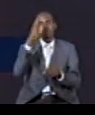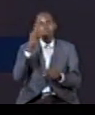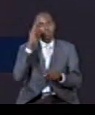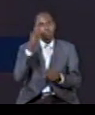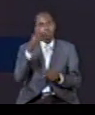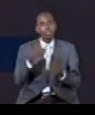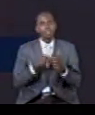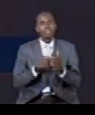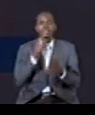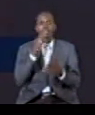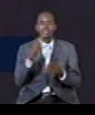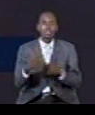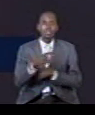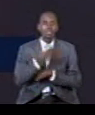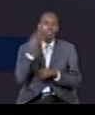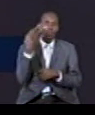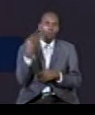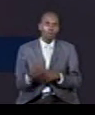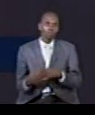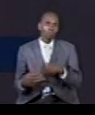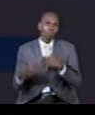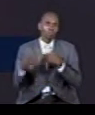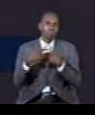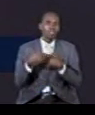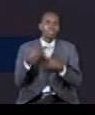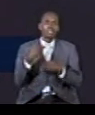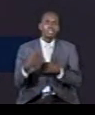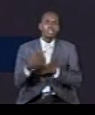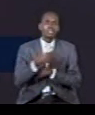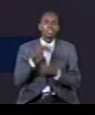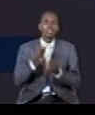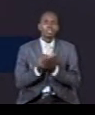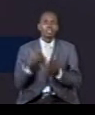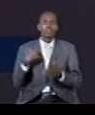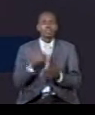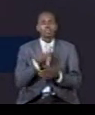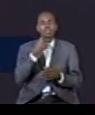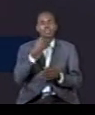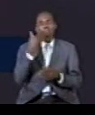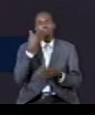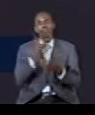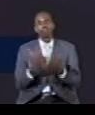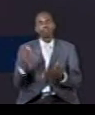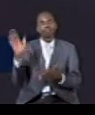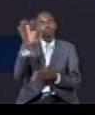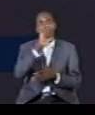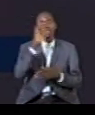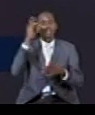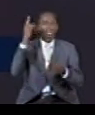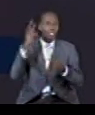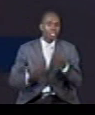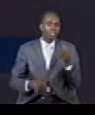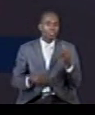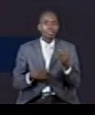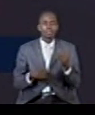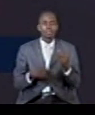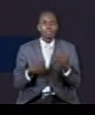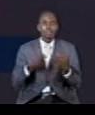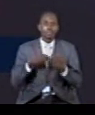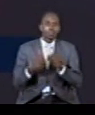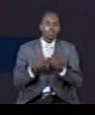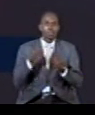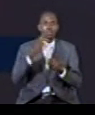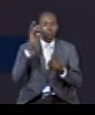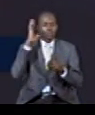restoration and recovery. It is a day you will say goodbye to affliction and anguish. You will trample